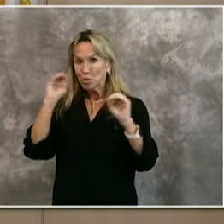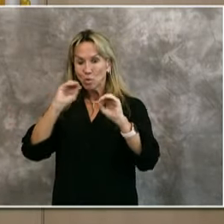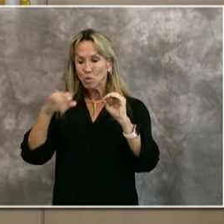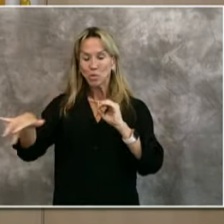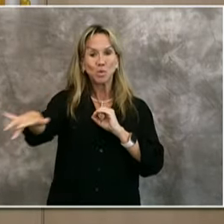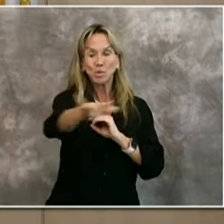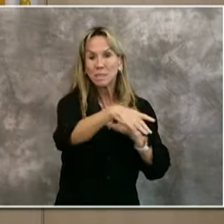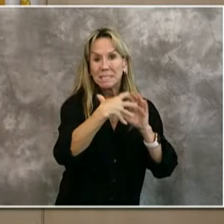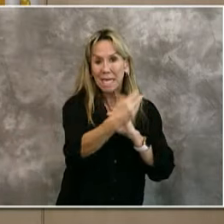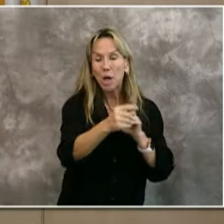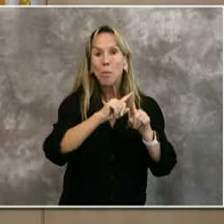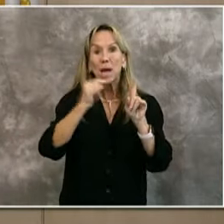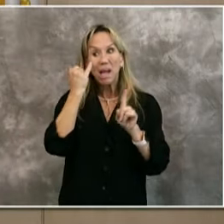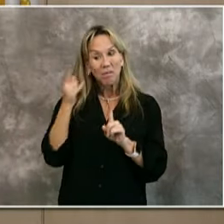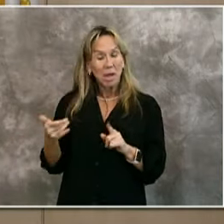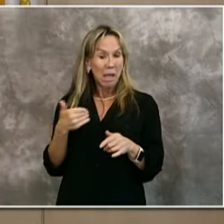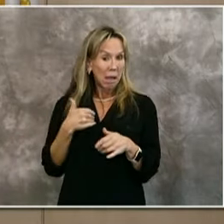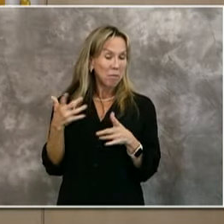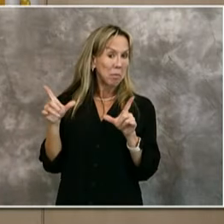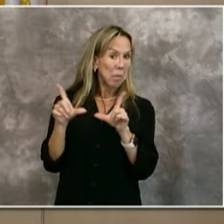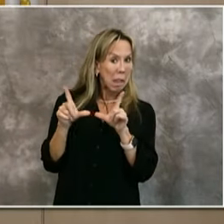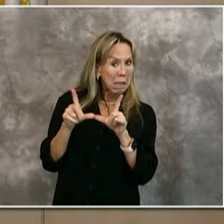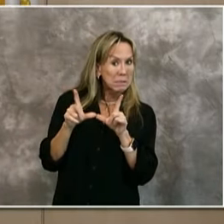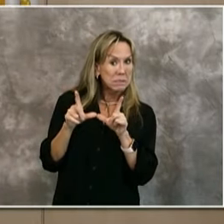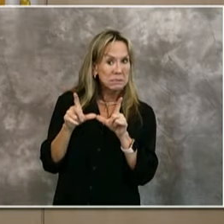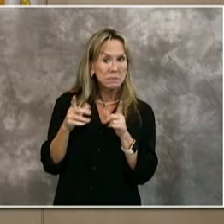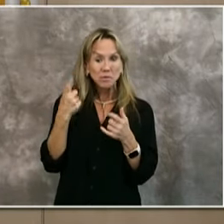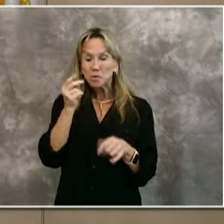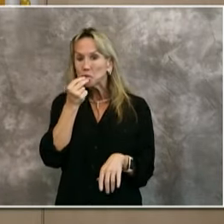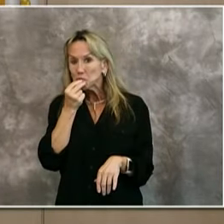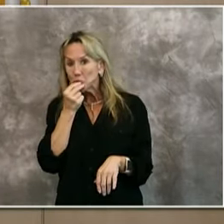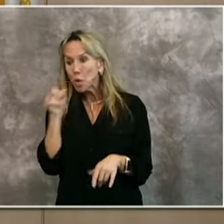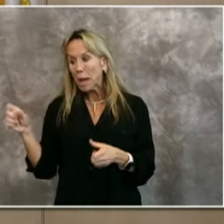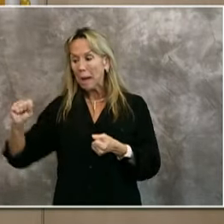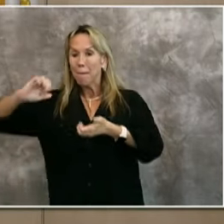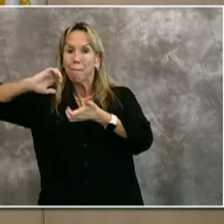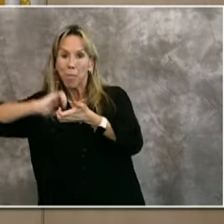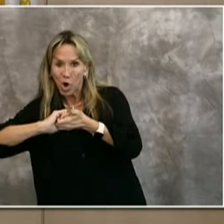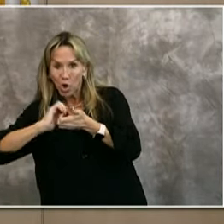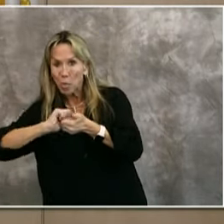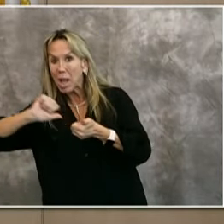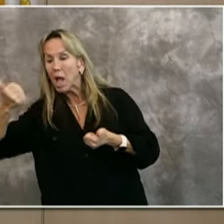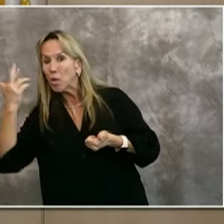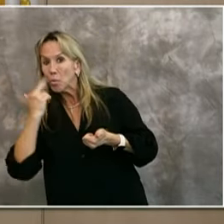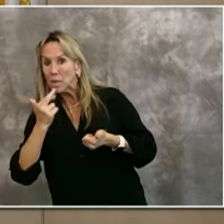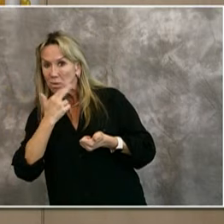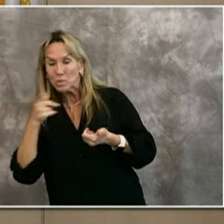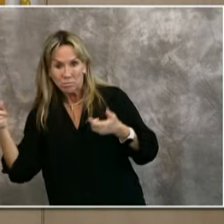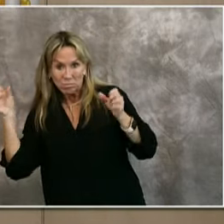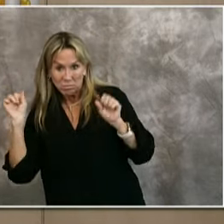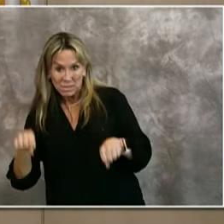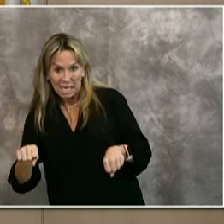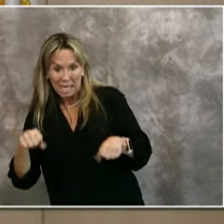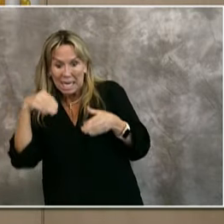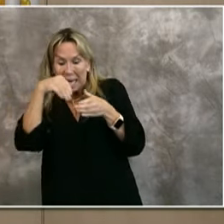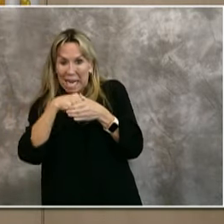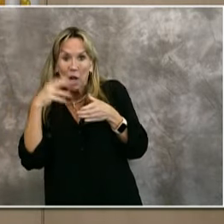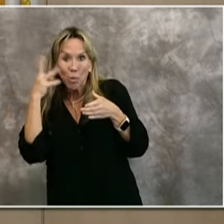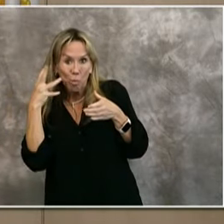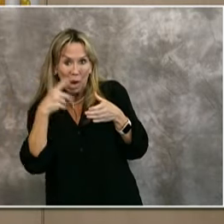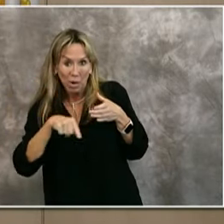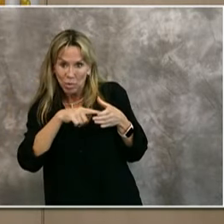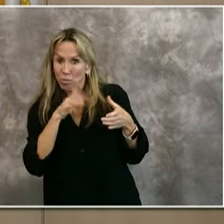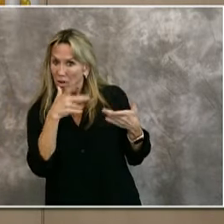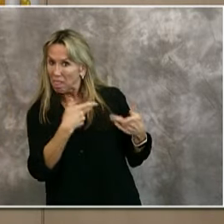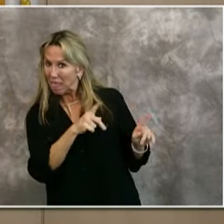have a food license or they're able to partner with someone and do the social distancing, are they allowed to do it, or is it prohibited completely inside at wineries? Yes, they